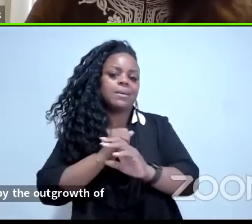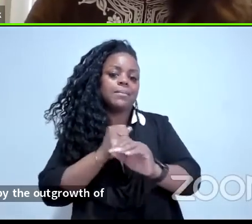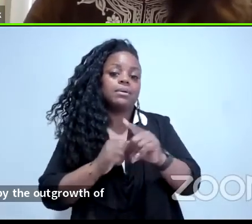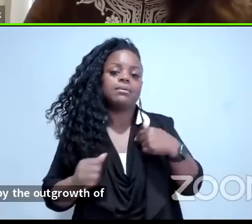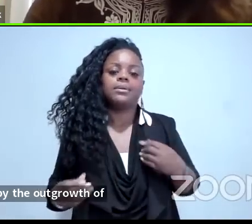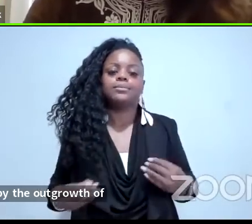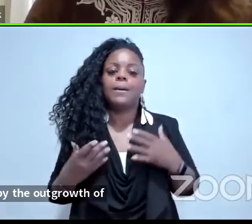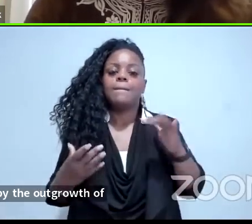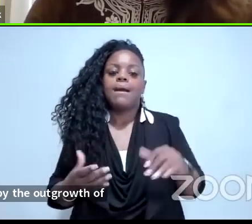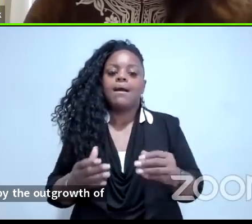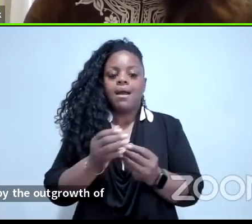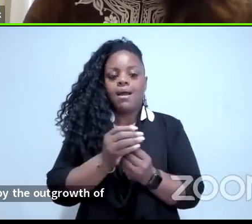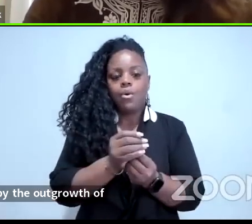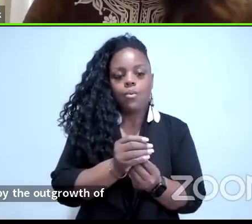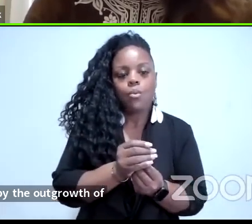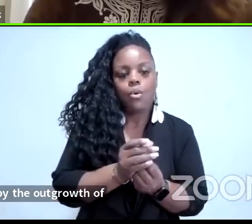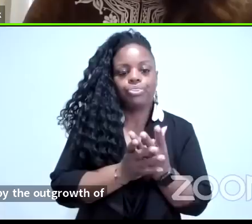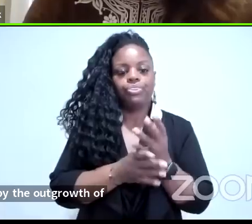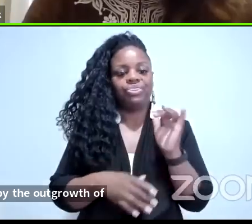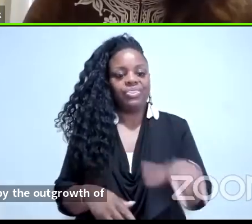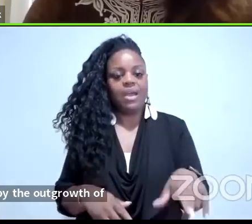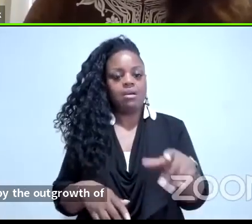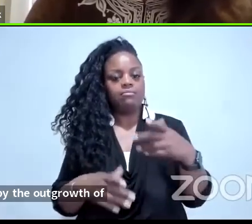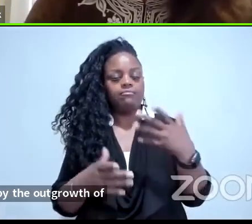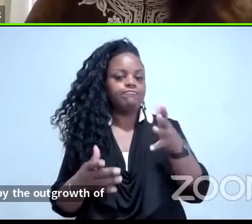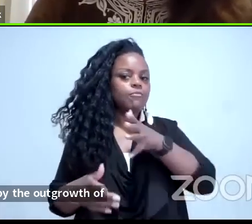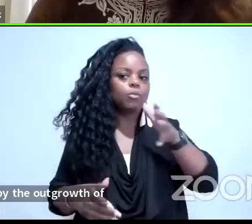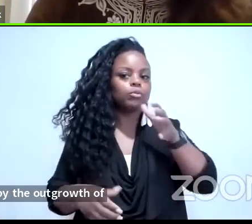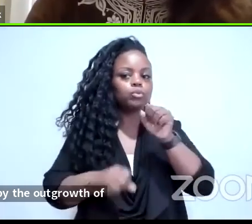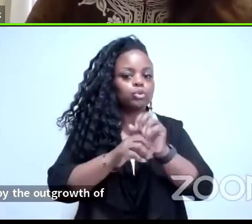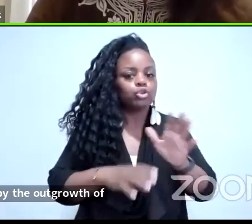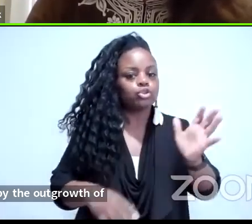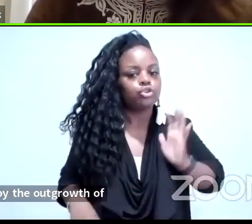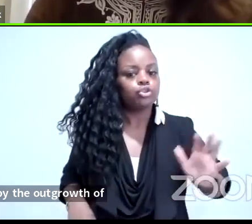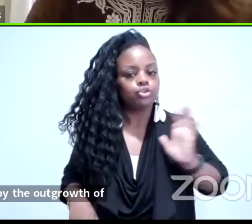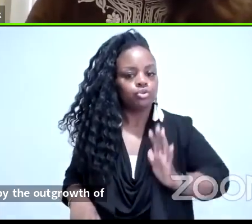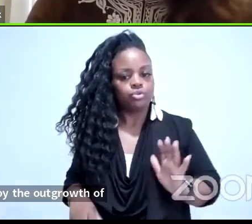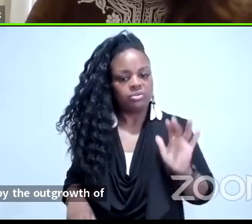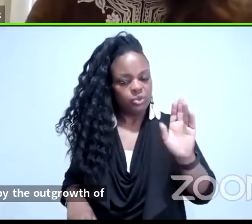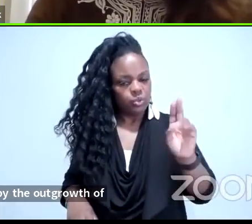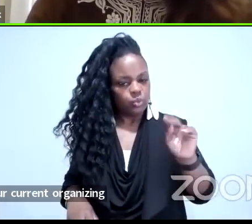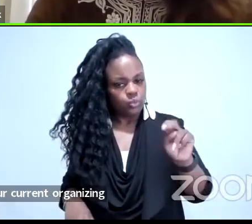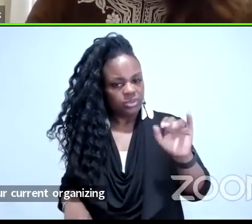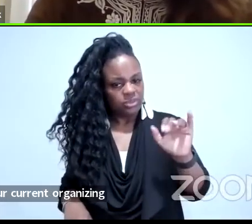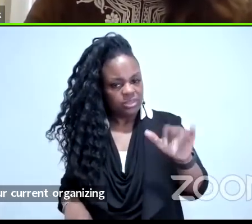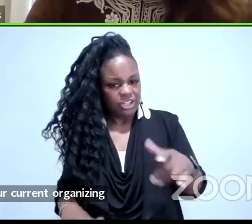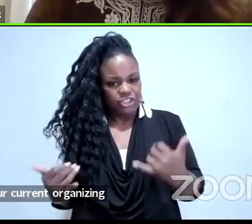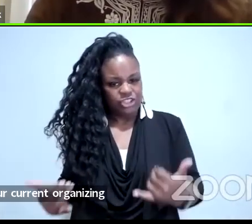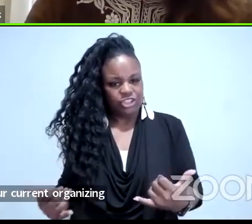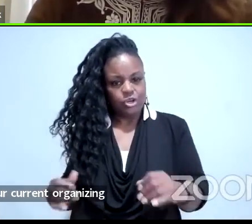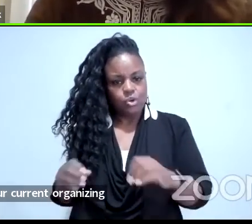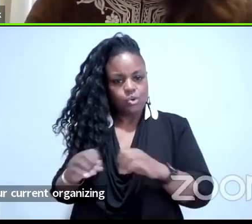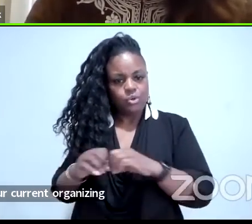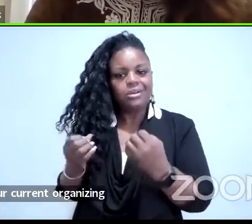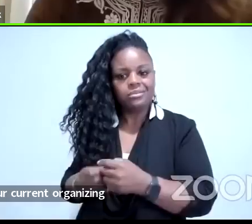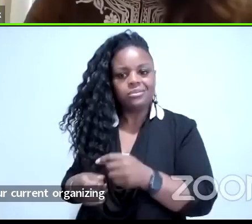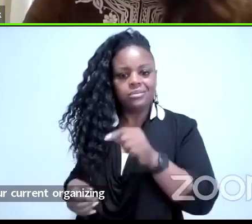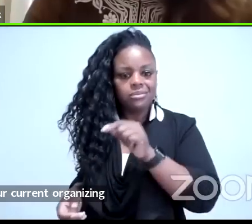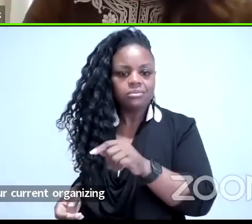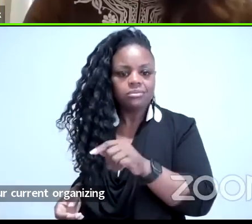know, our current organizing internship training program is named after Ida Brayman, who is a